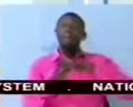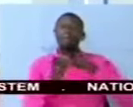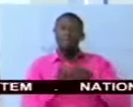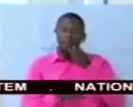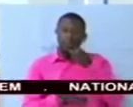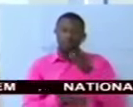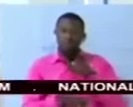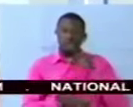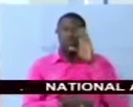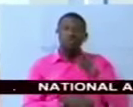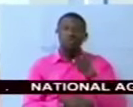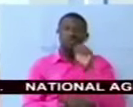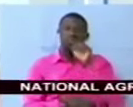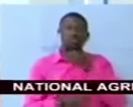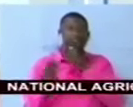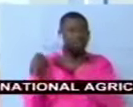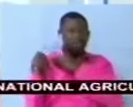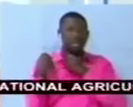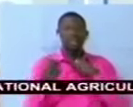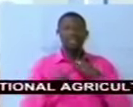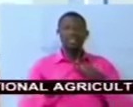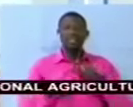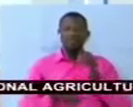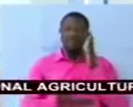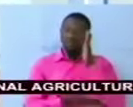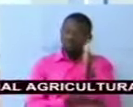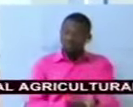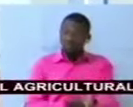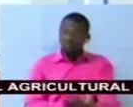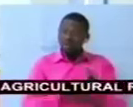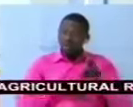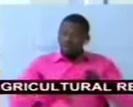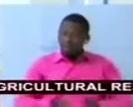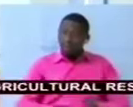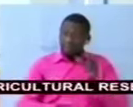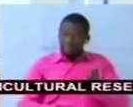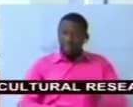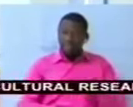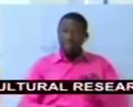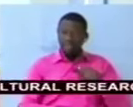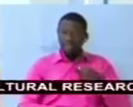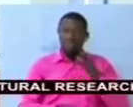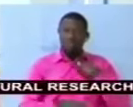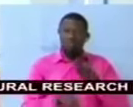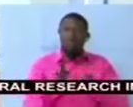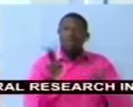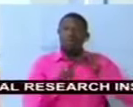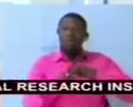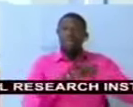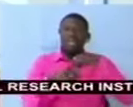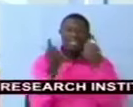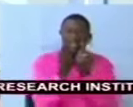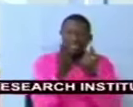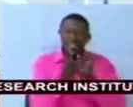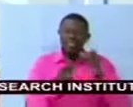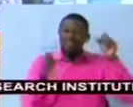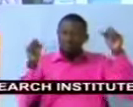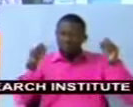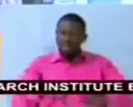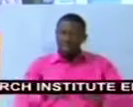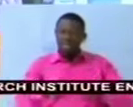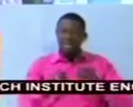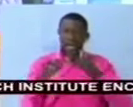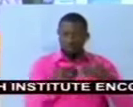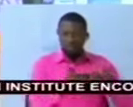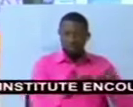that was happening in your area, to report a vice that was existing in your area. Manam dar yow domi rew bu bax nga